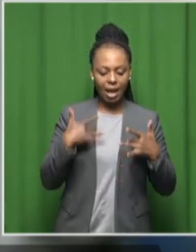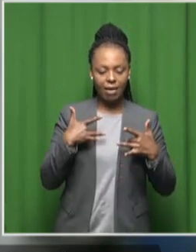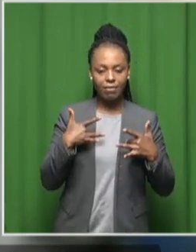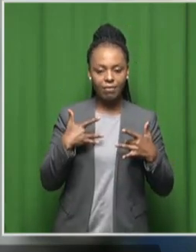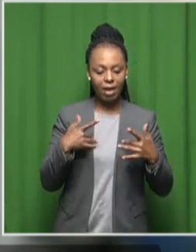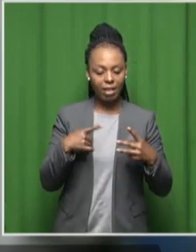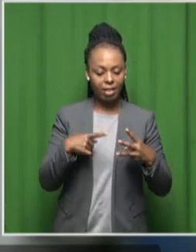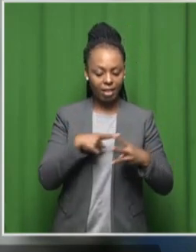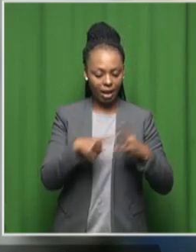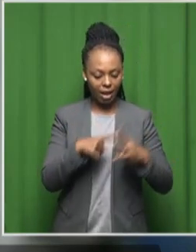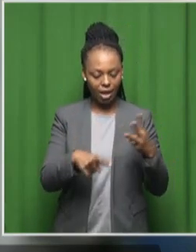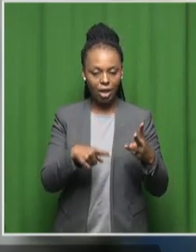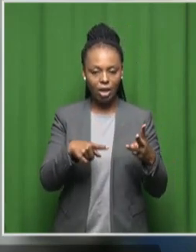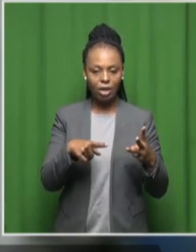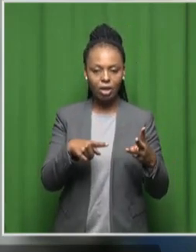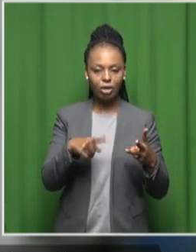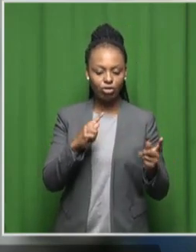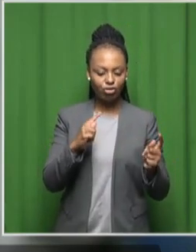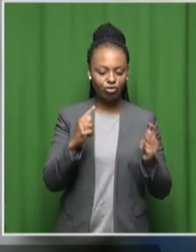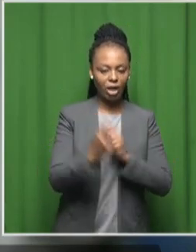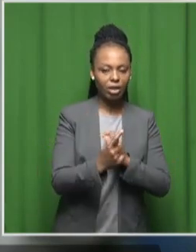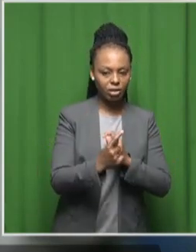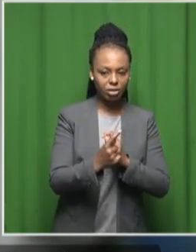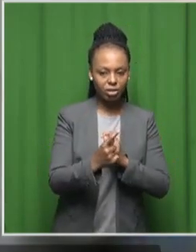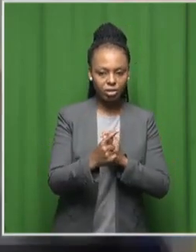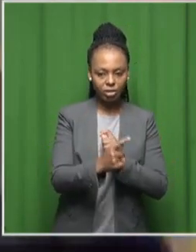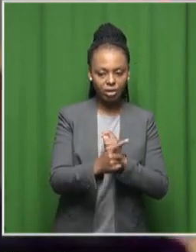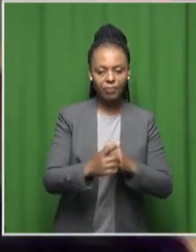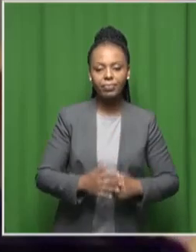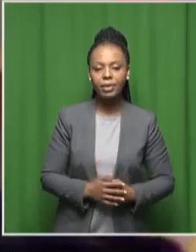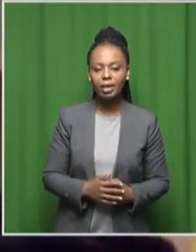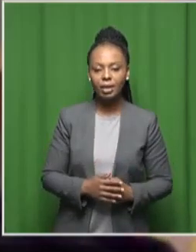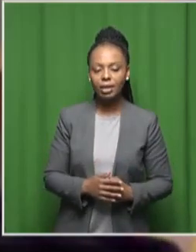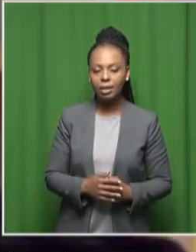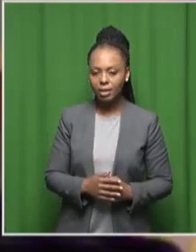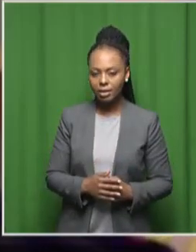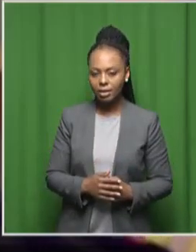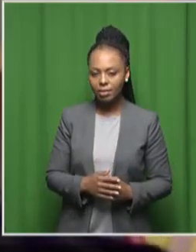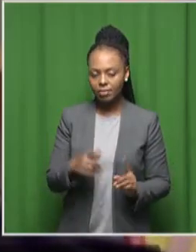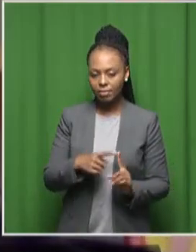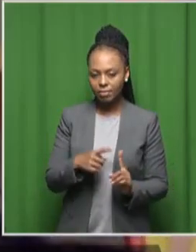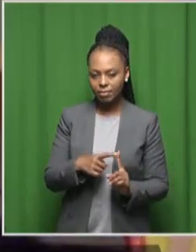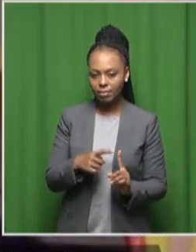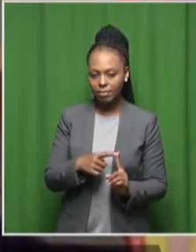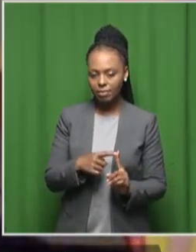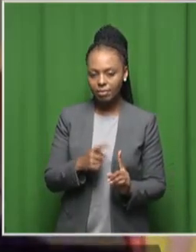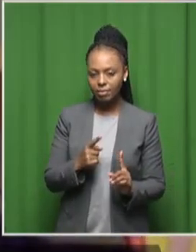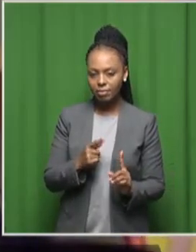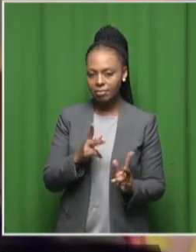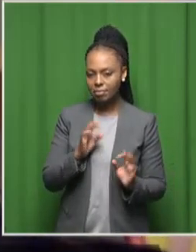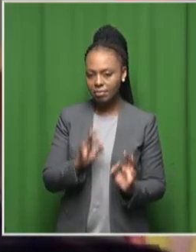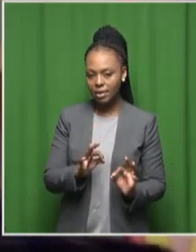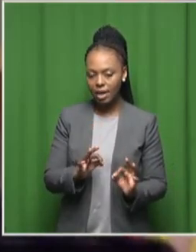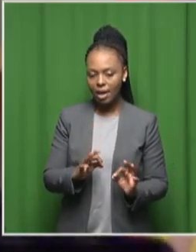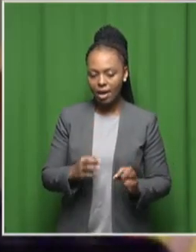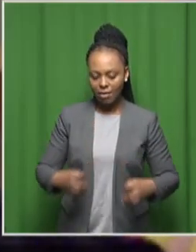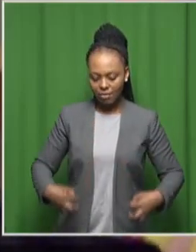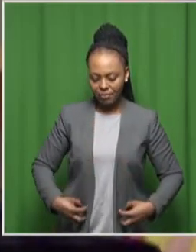firstly, the impact of uterine embolization. So fibroids